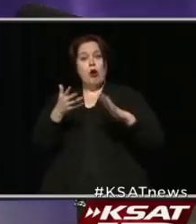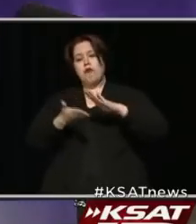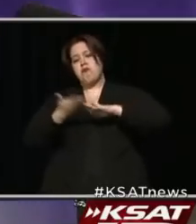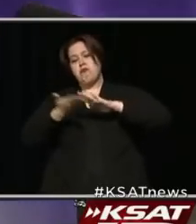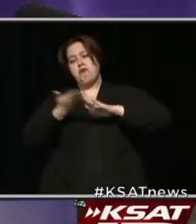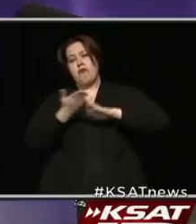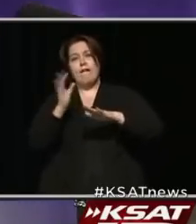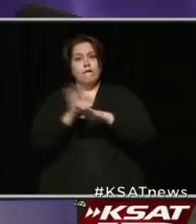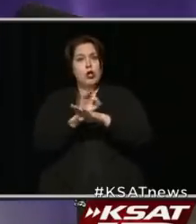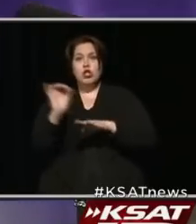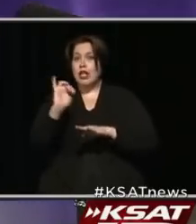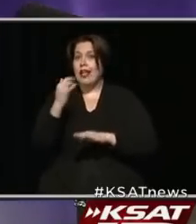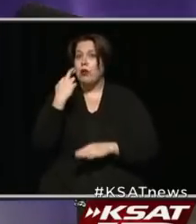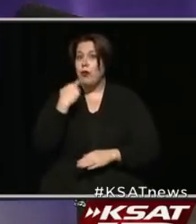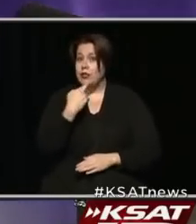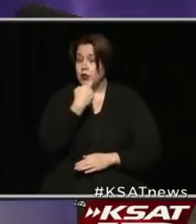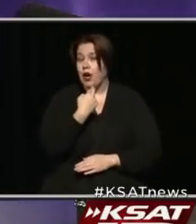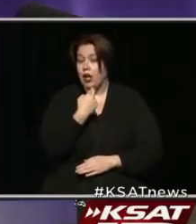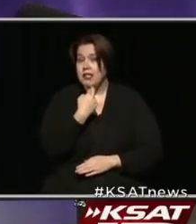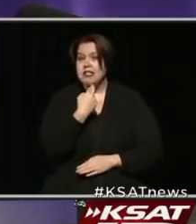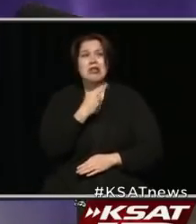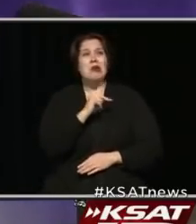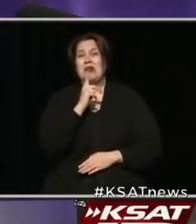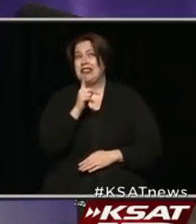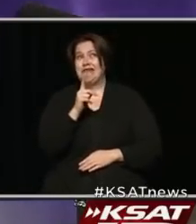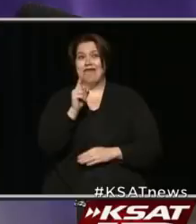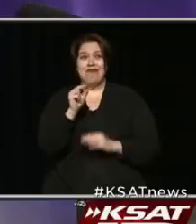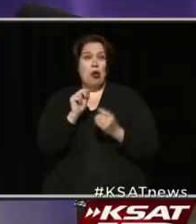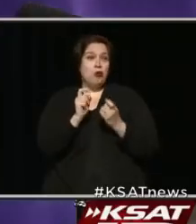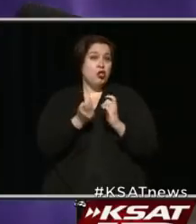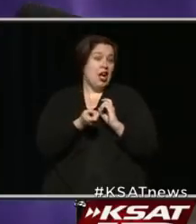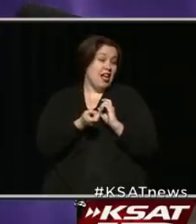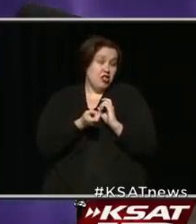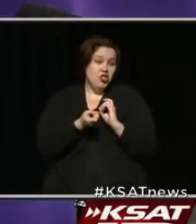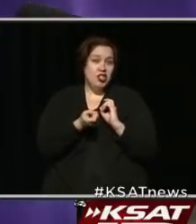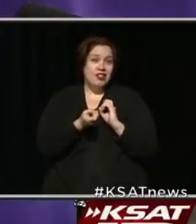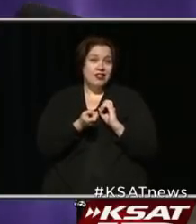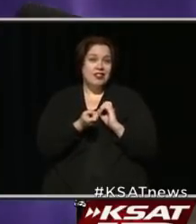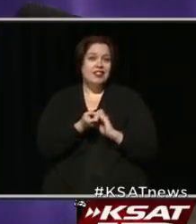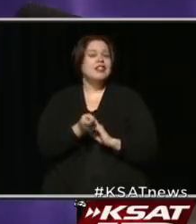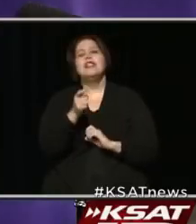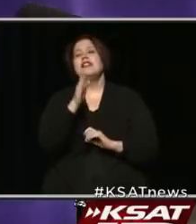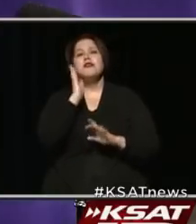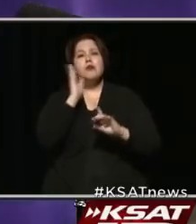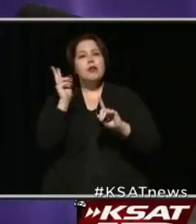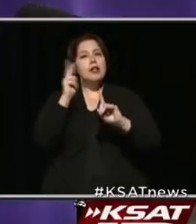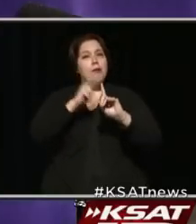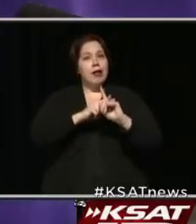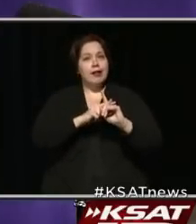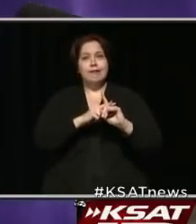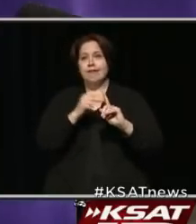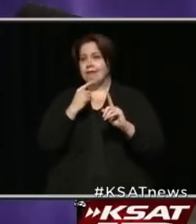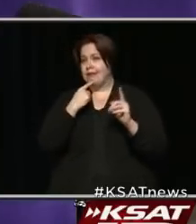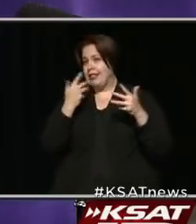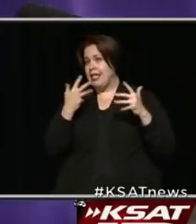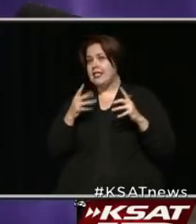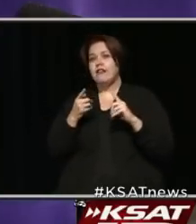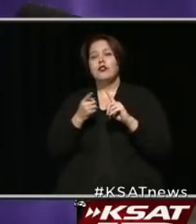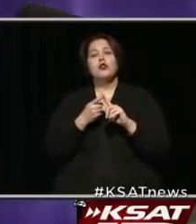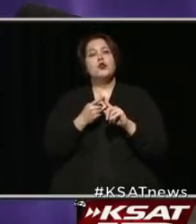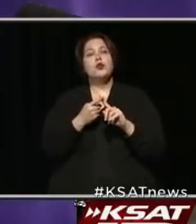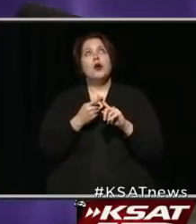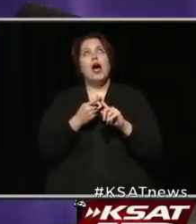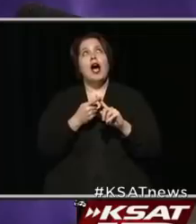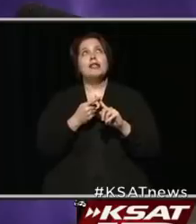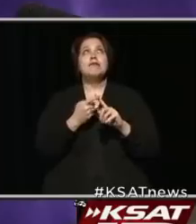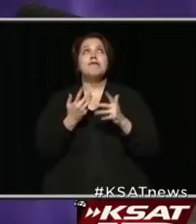as restaurants, it really is no particular change to you. This will apply, as I say, to what